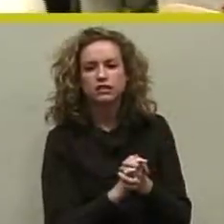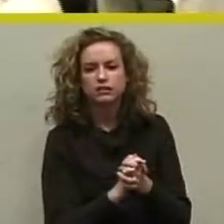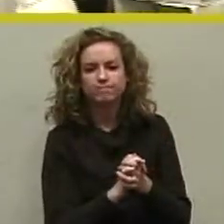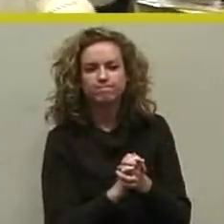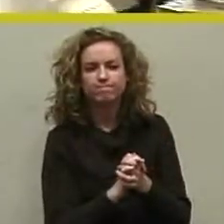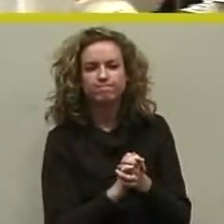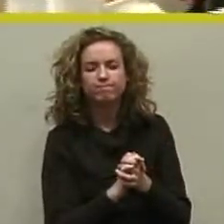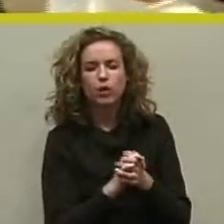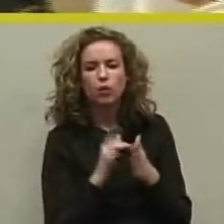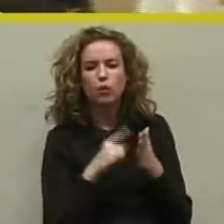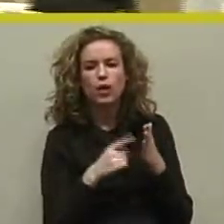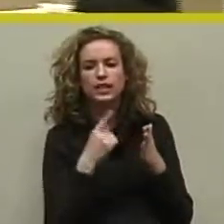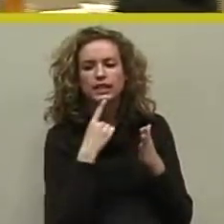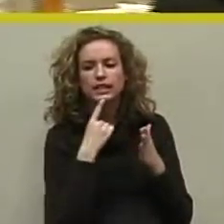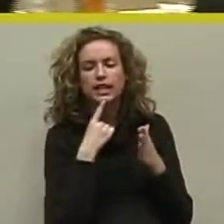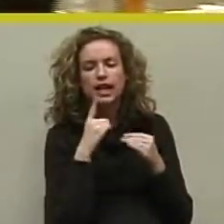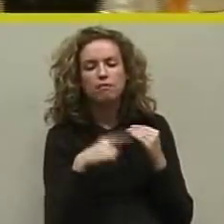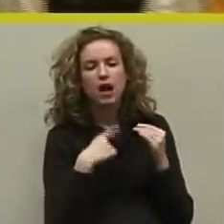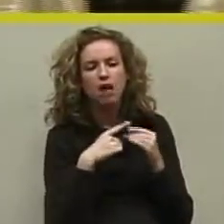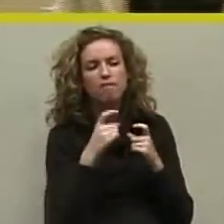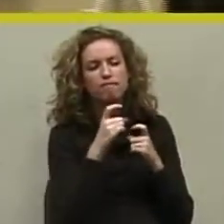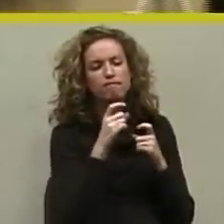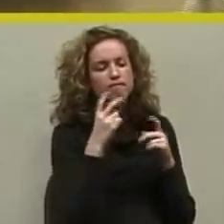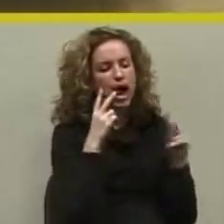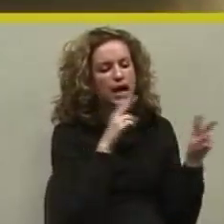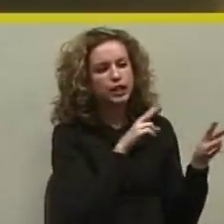All right. What does it say about monitoring?